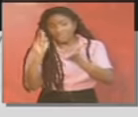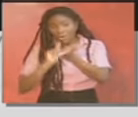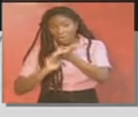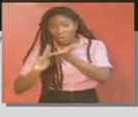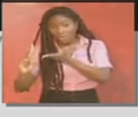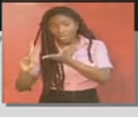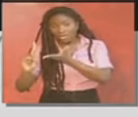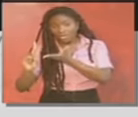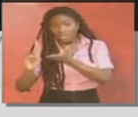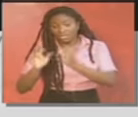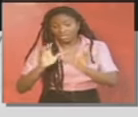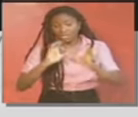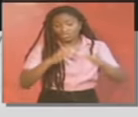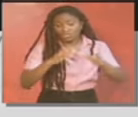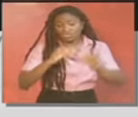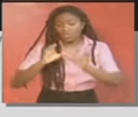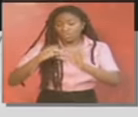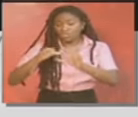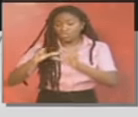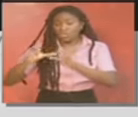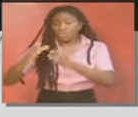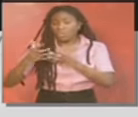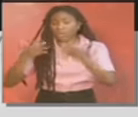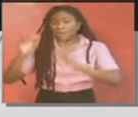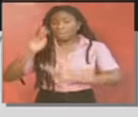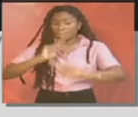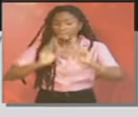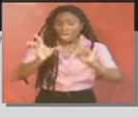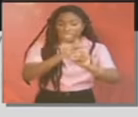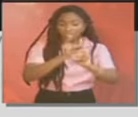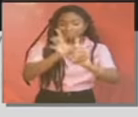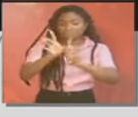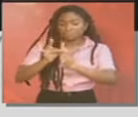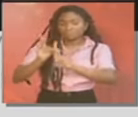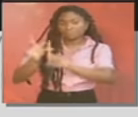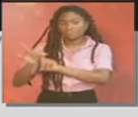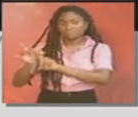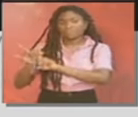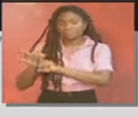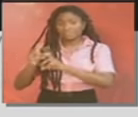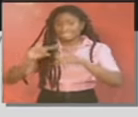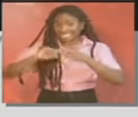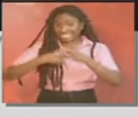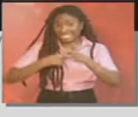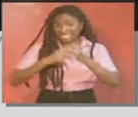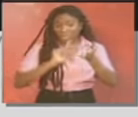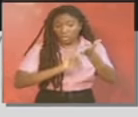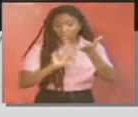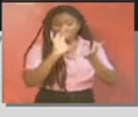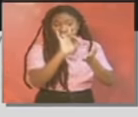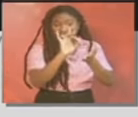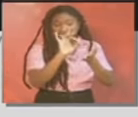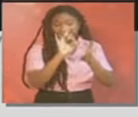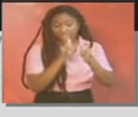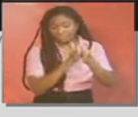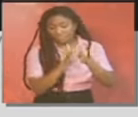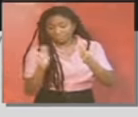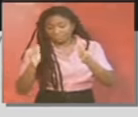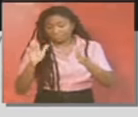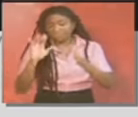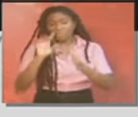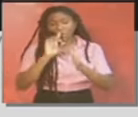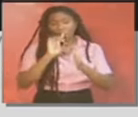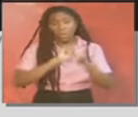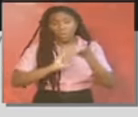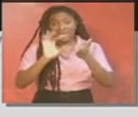of bars that we see here is a given county looking at cases from week 8 in blue to week 9 in orange to week 10